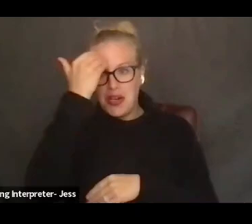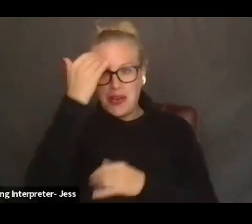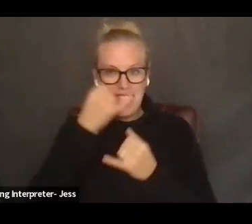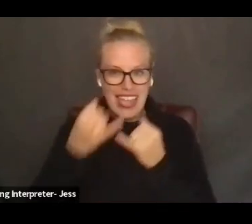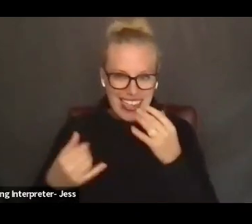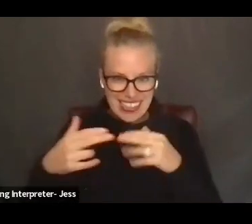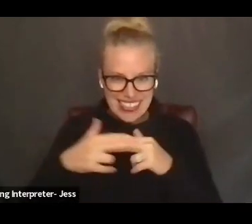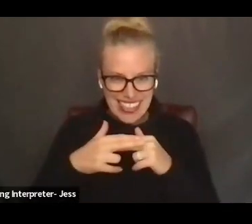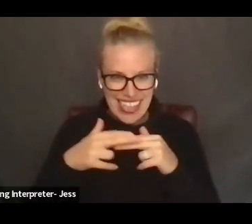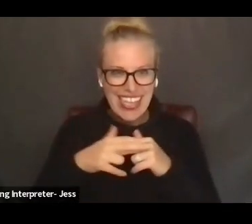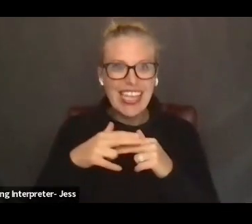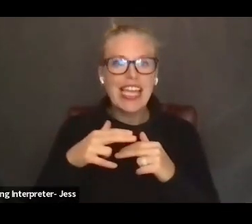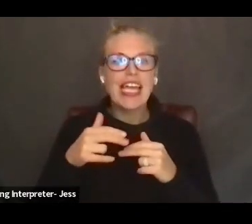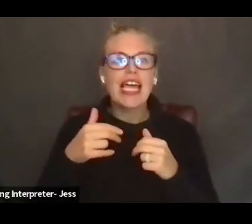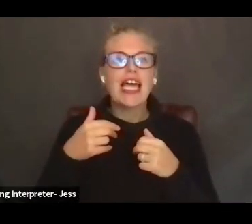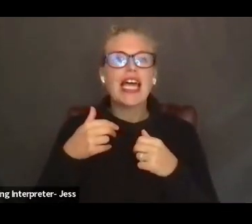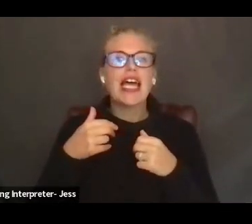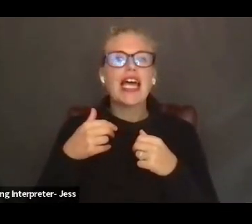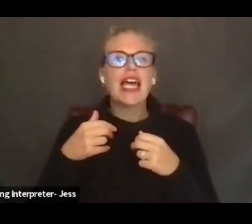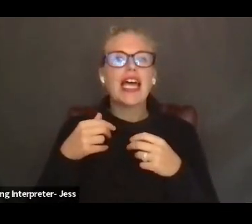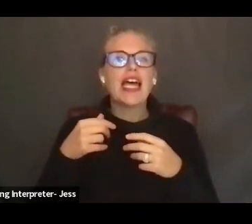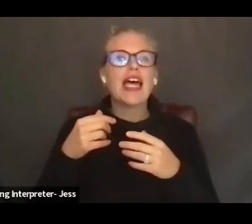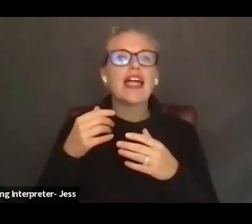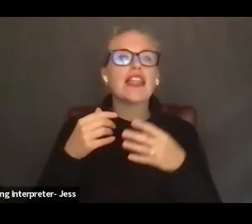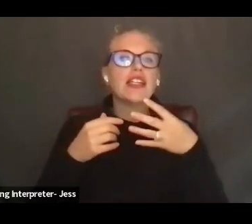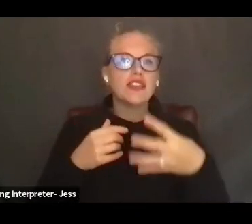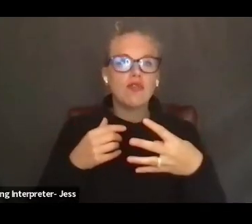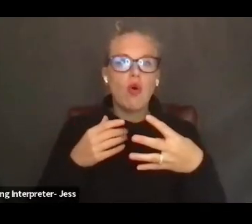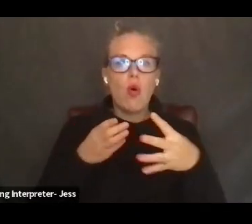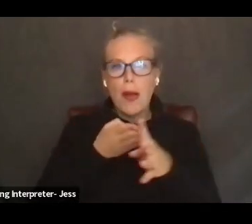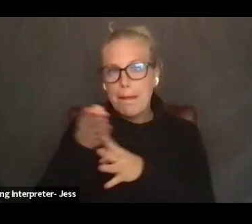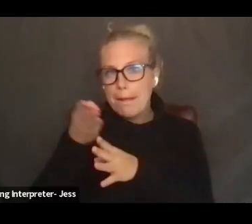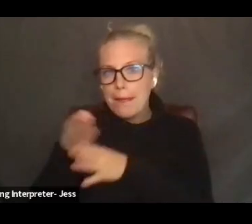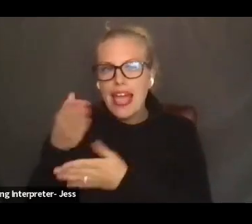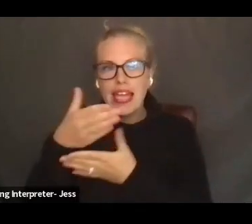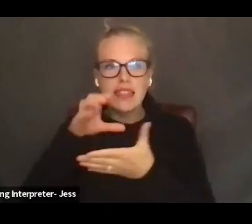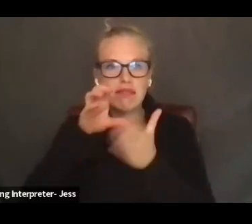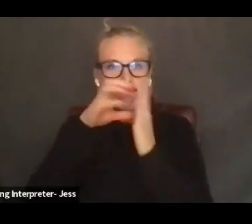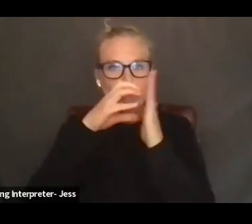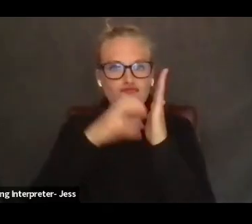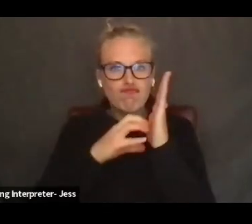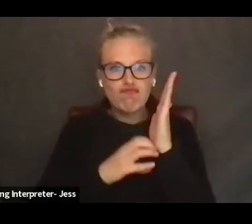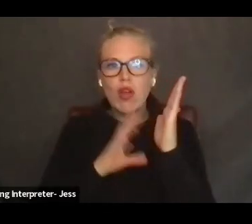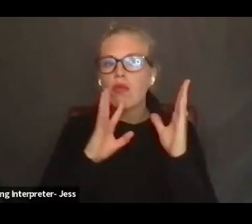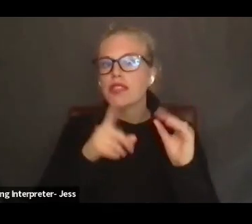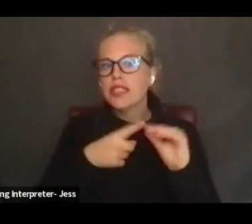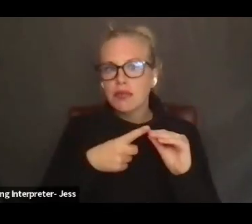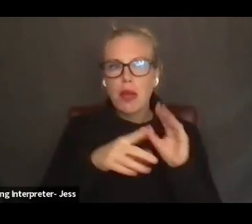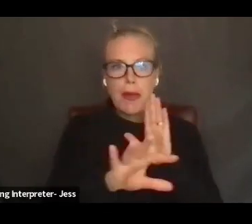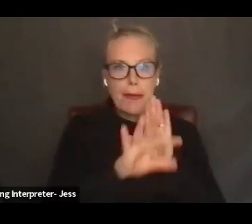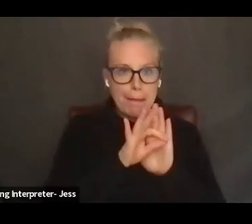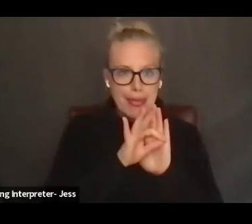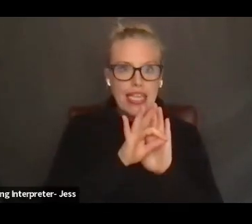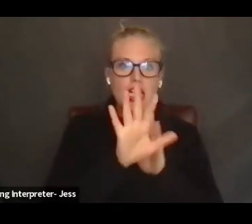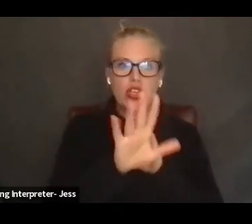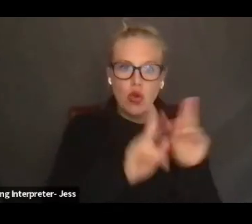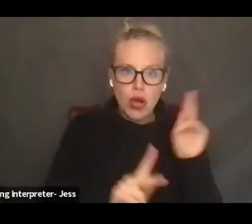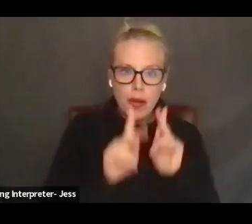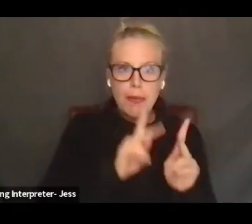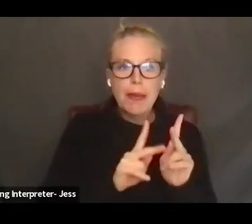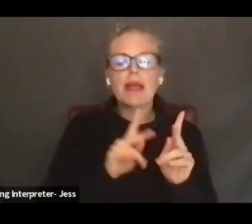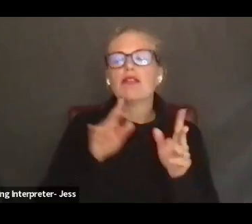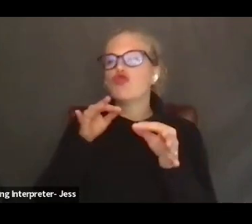slides, but there are four main parts for a healthcare directive. I've already talked about picking people, instructions, and